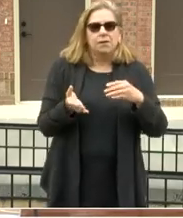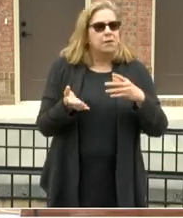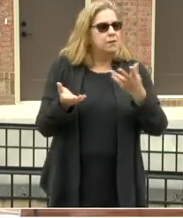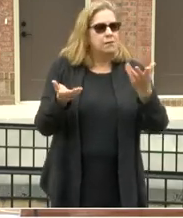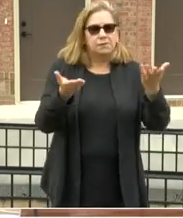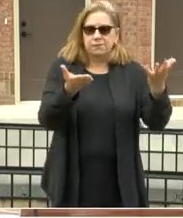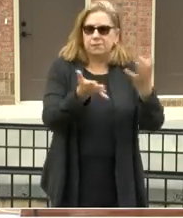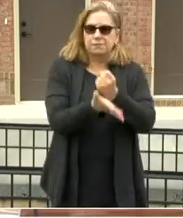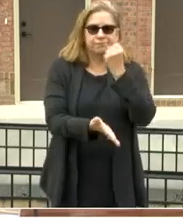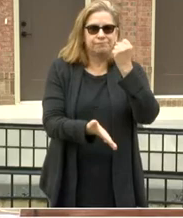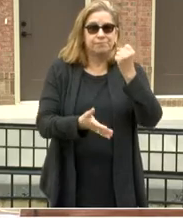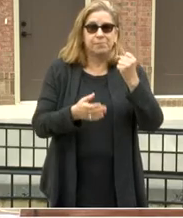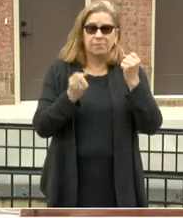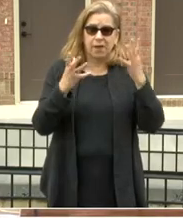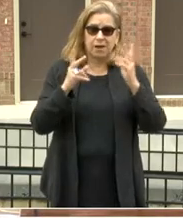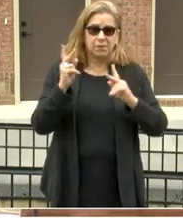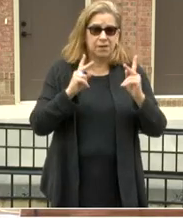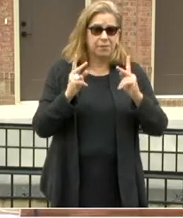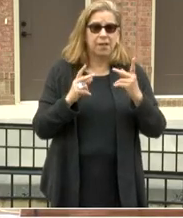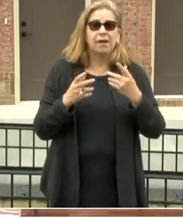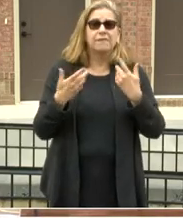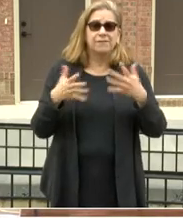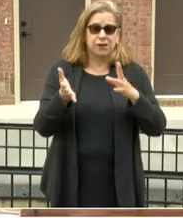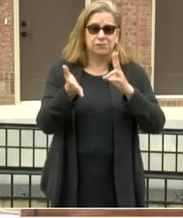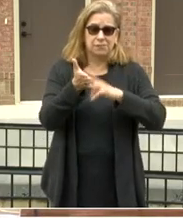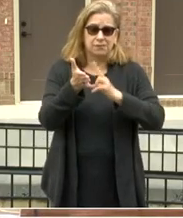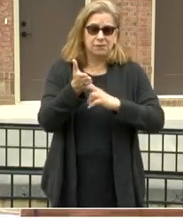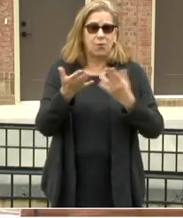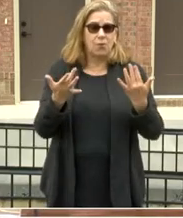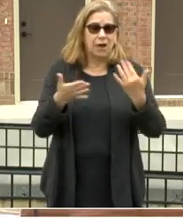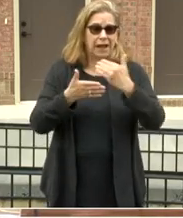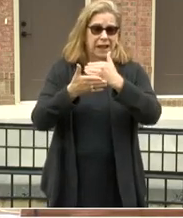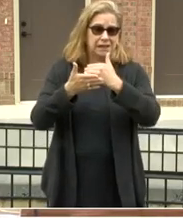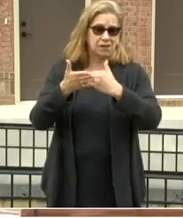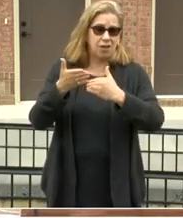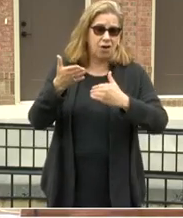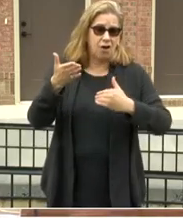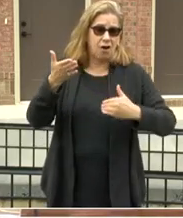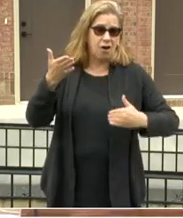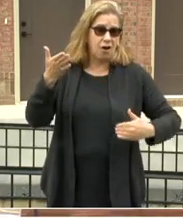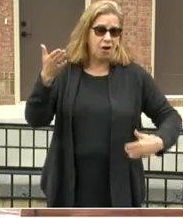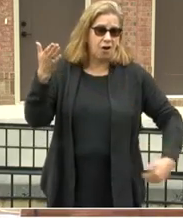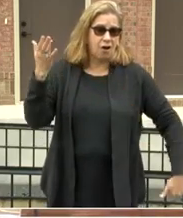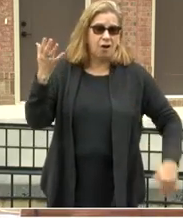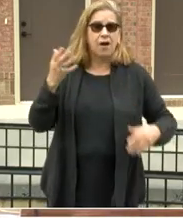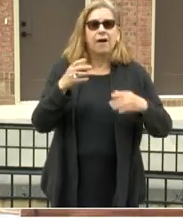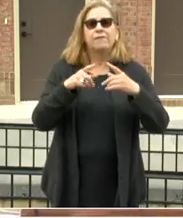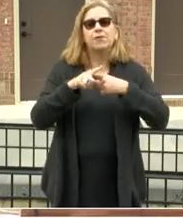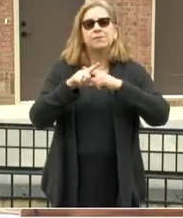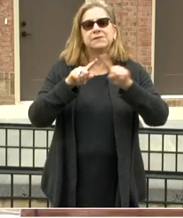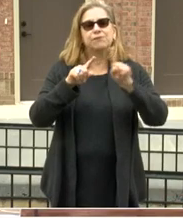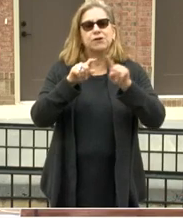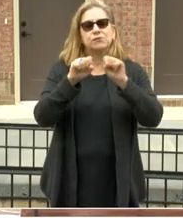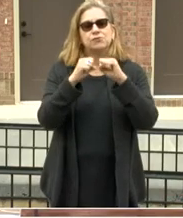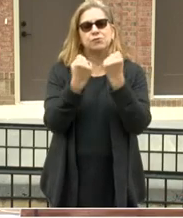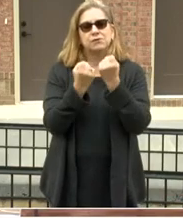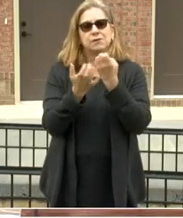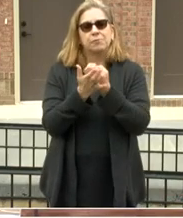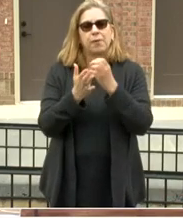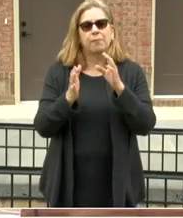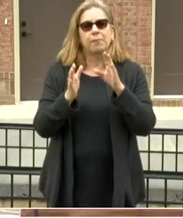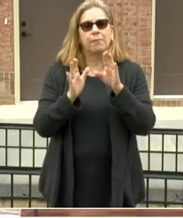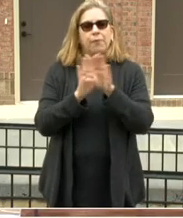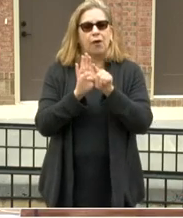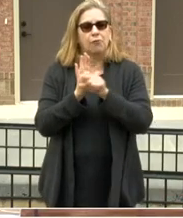additional buyers from a very wide range of social economic backgrounds, which is wonderful to see. We join the mayor in the